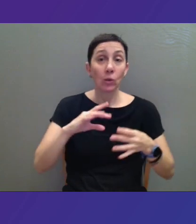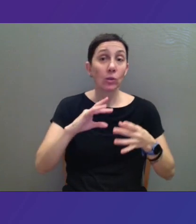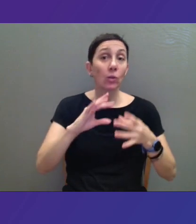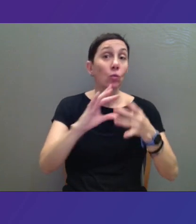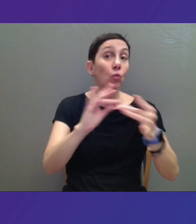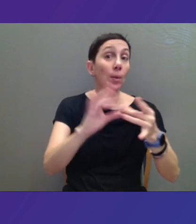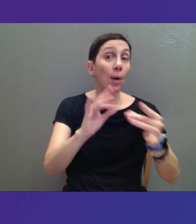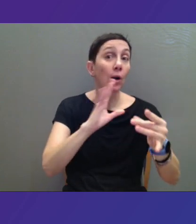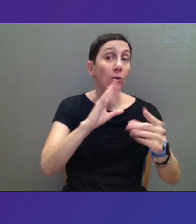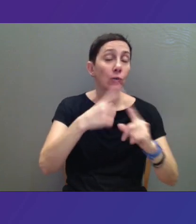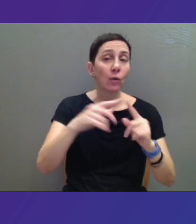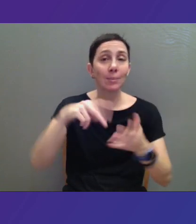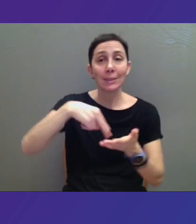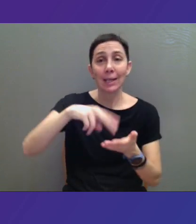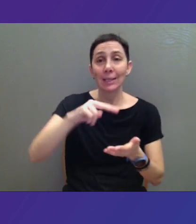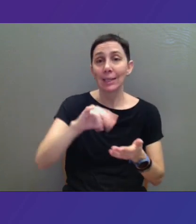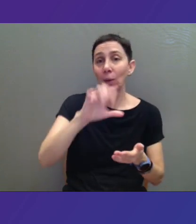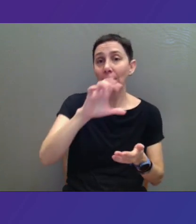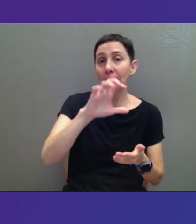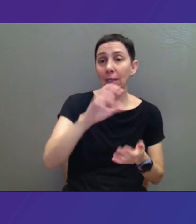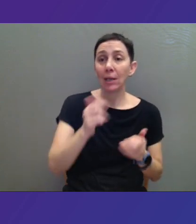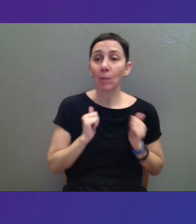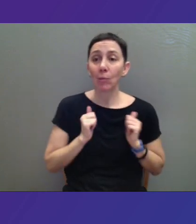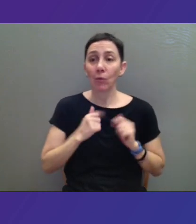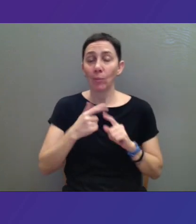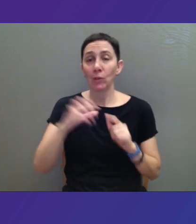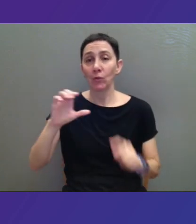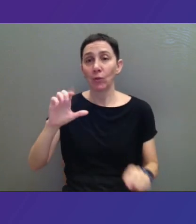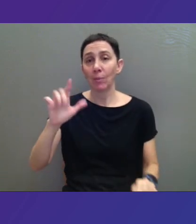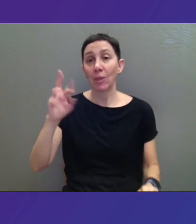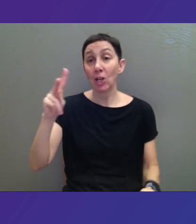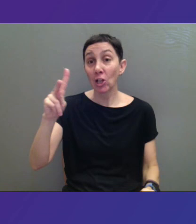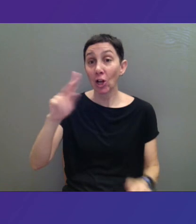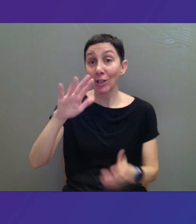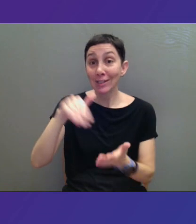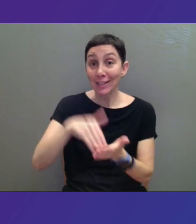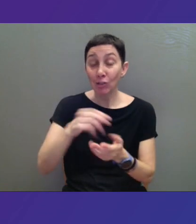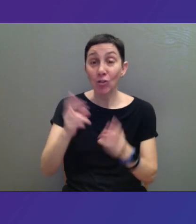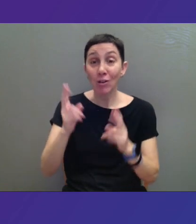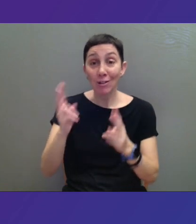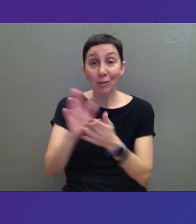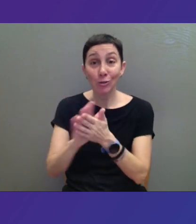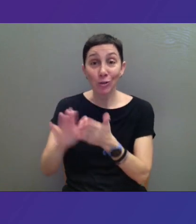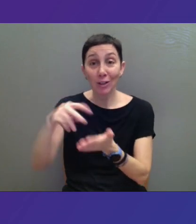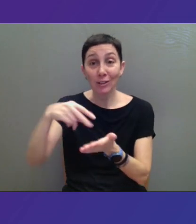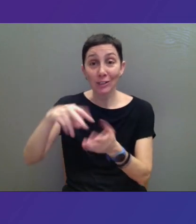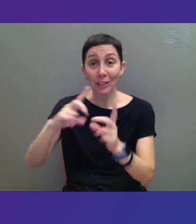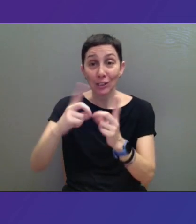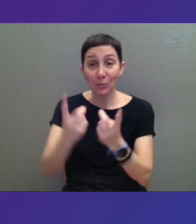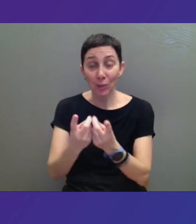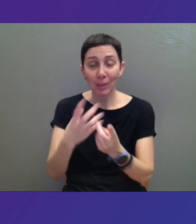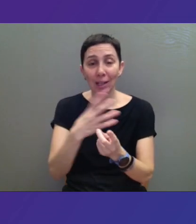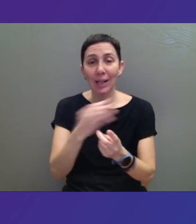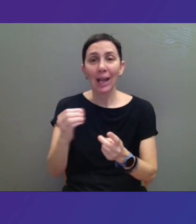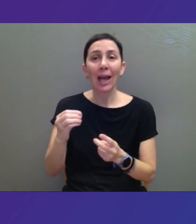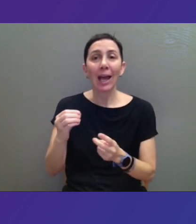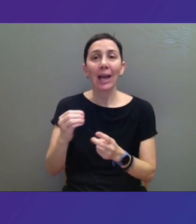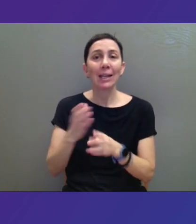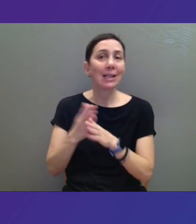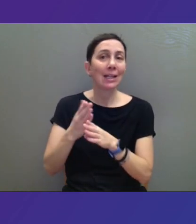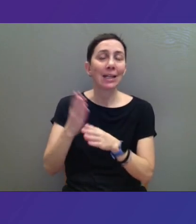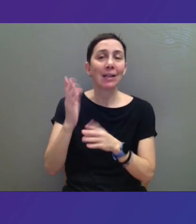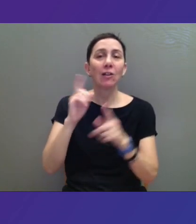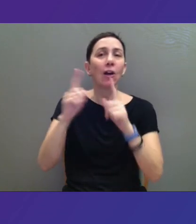NYC, artistic offerings by the Clark Center and Hunter College Dance Department, and a keynote conversation